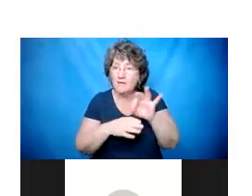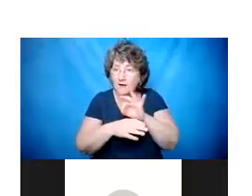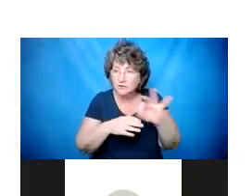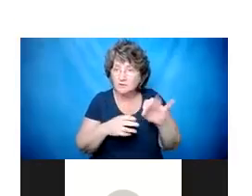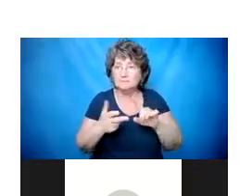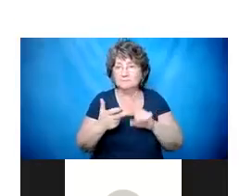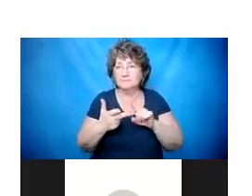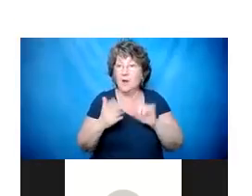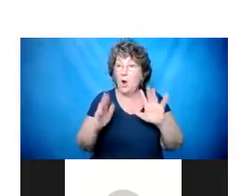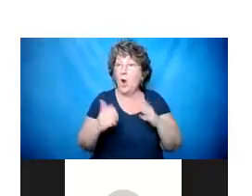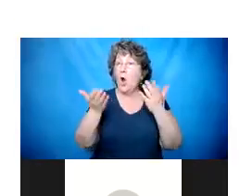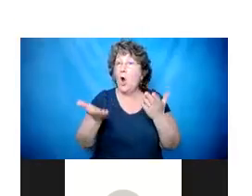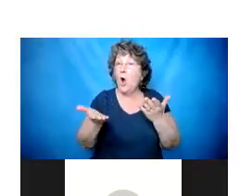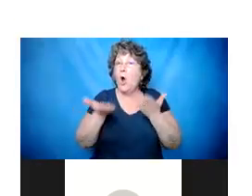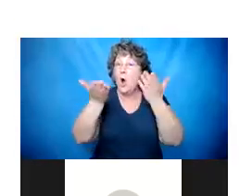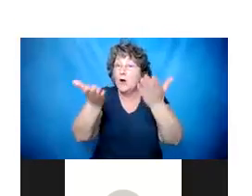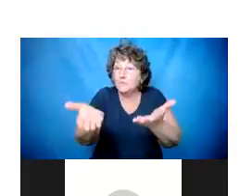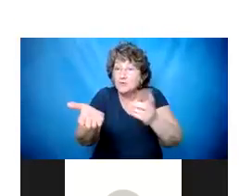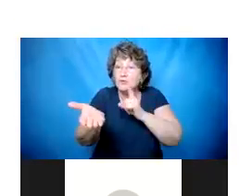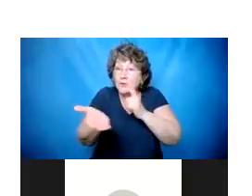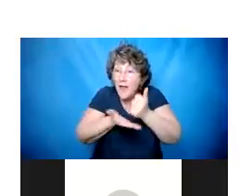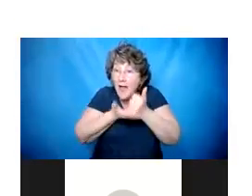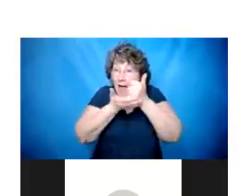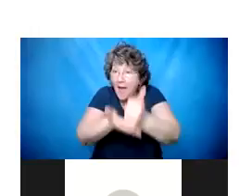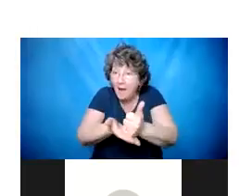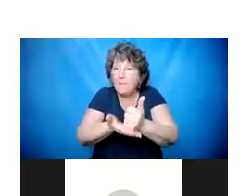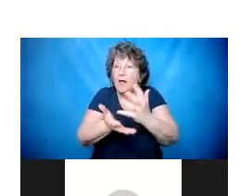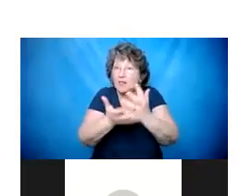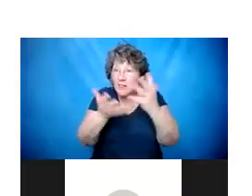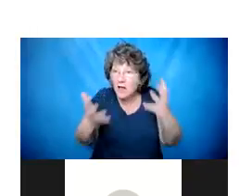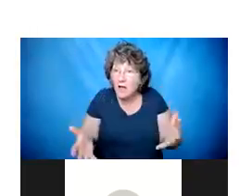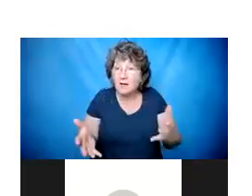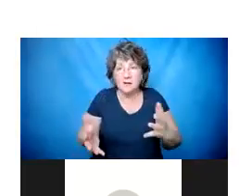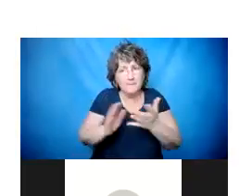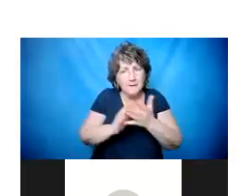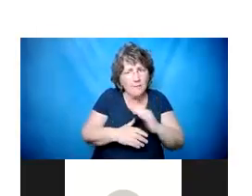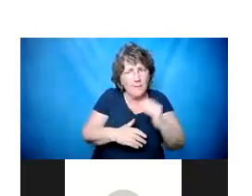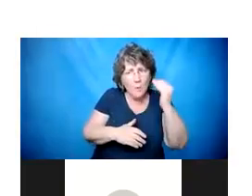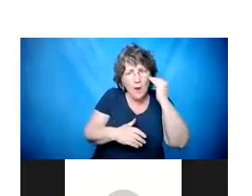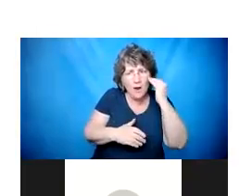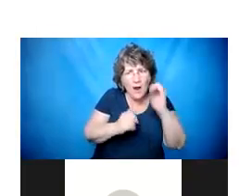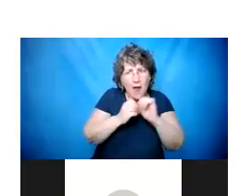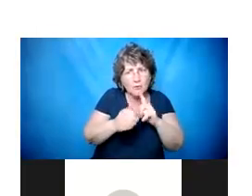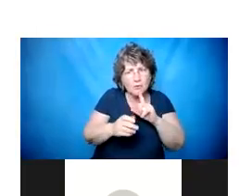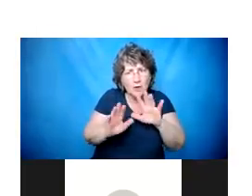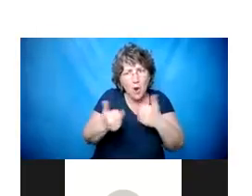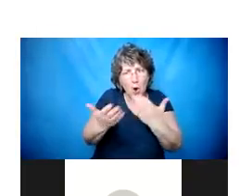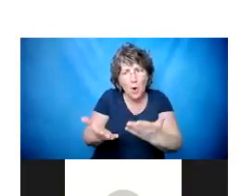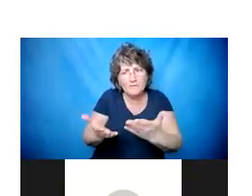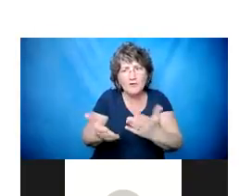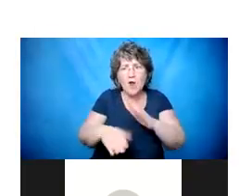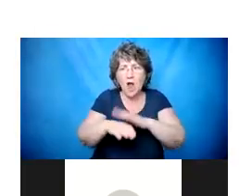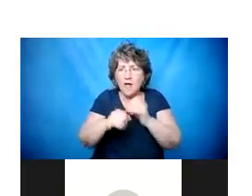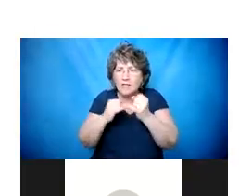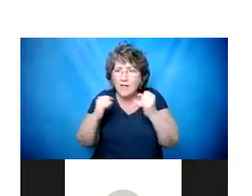and above your own expectations. Be conscientious when offering webinars or any online workshops where your